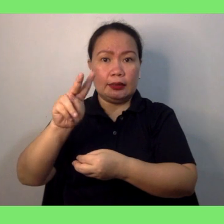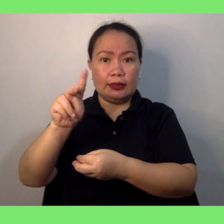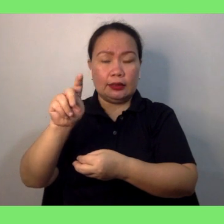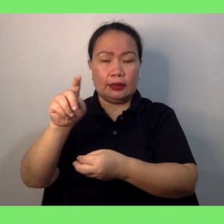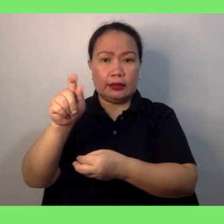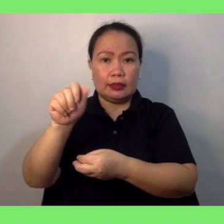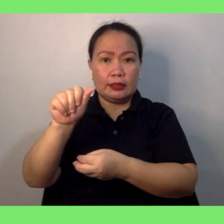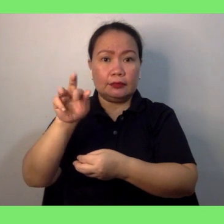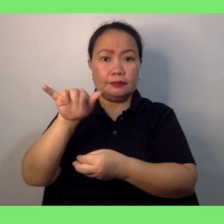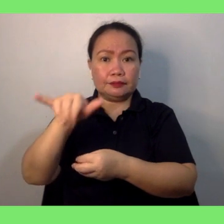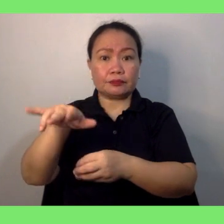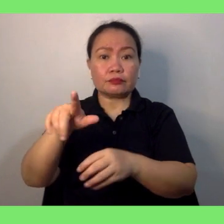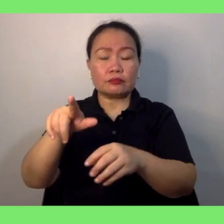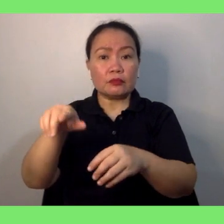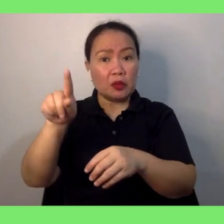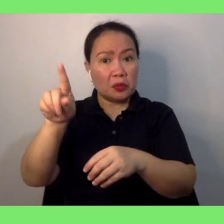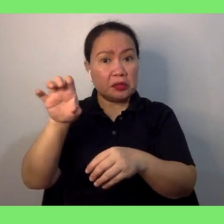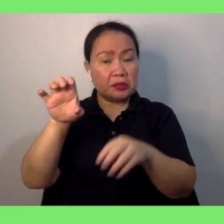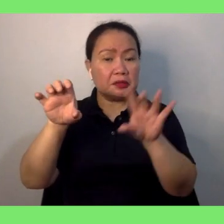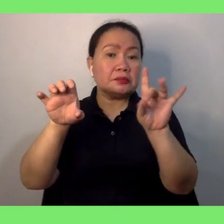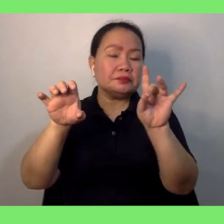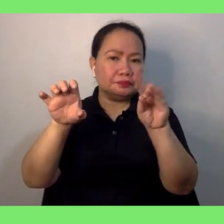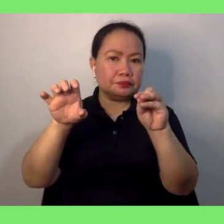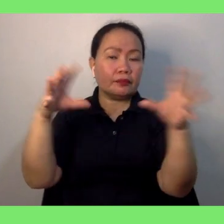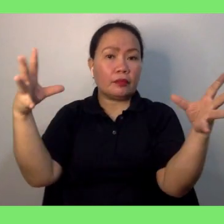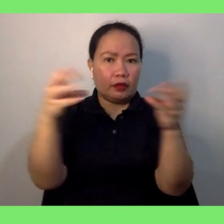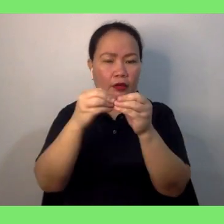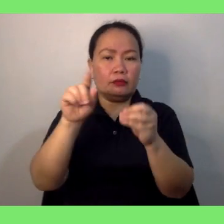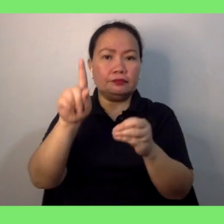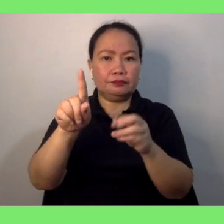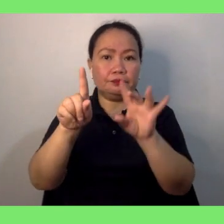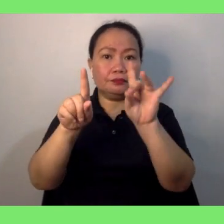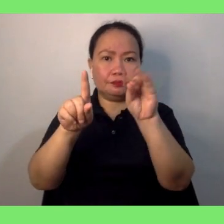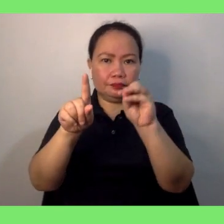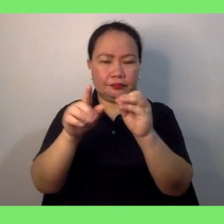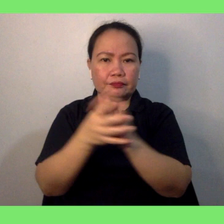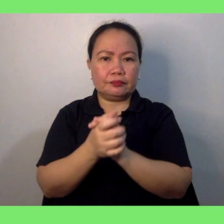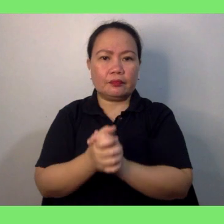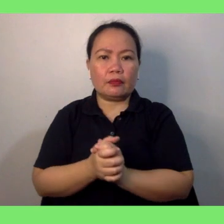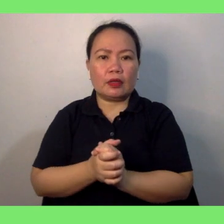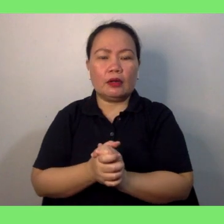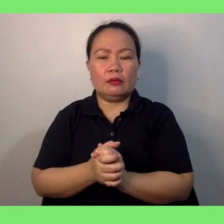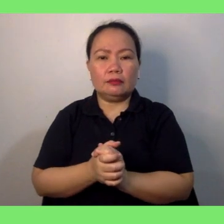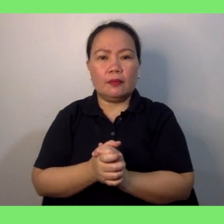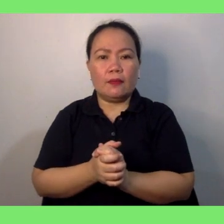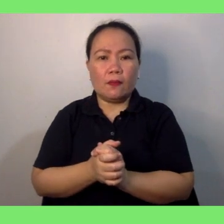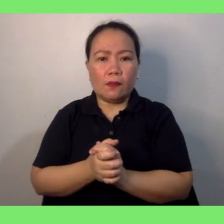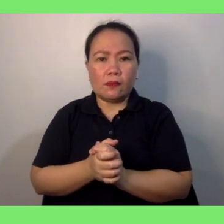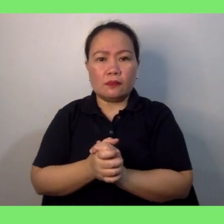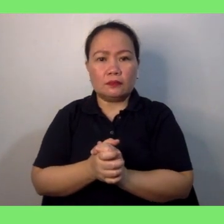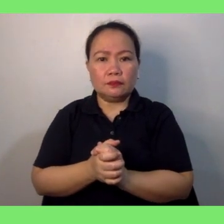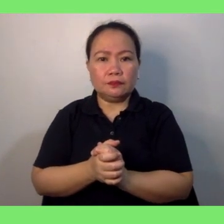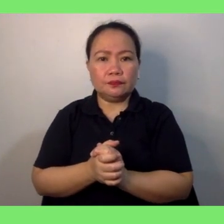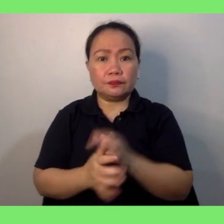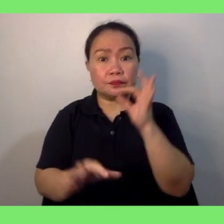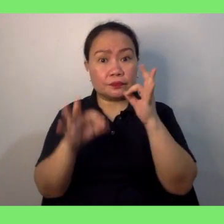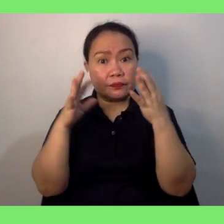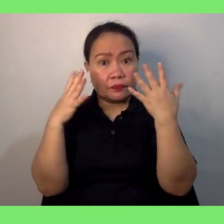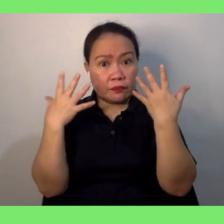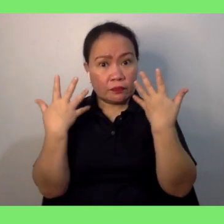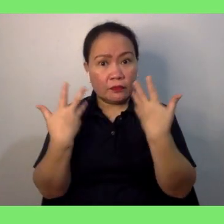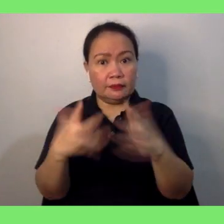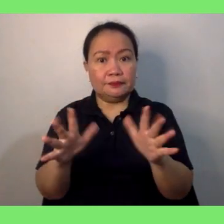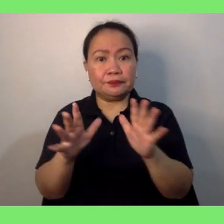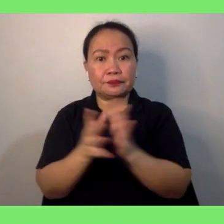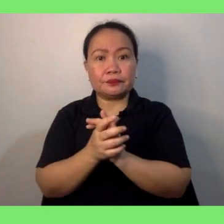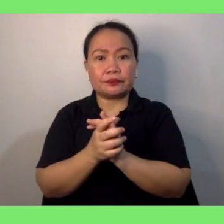this is 80. Okay? So, this is 80 kasi kung 100 to, 80 to. Okay. Now, pag nakuha